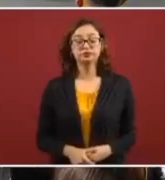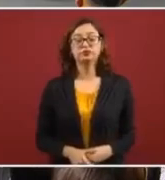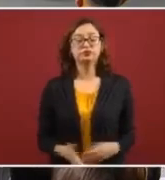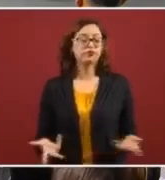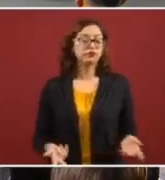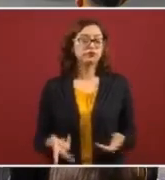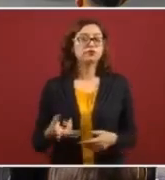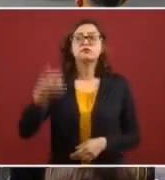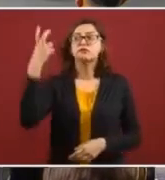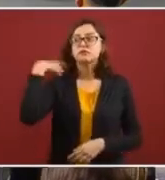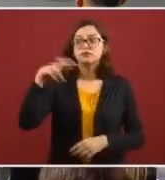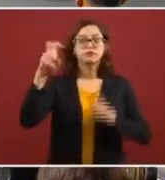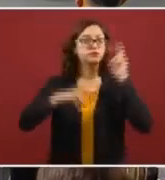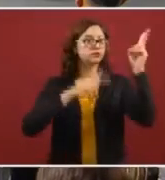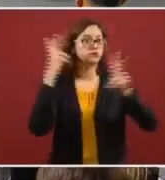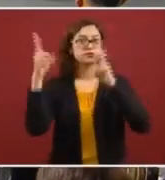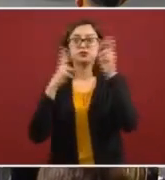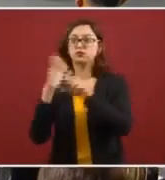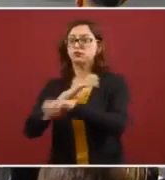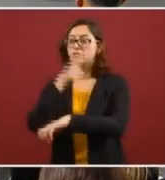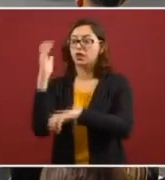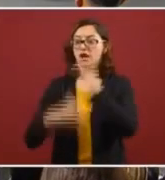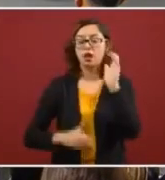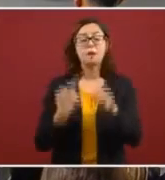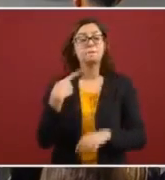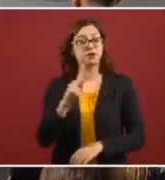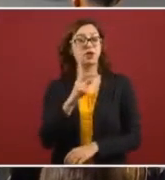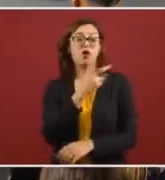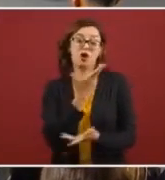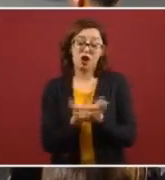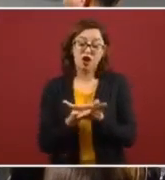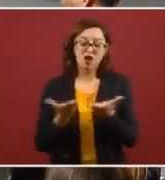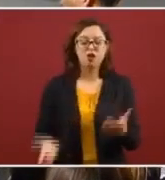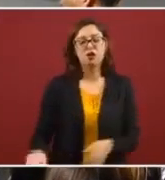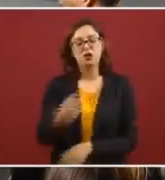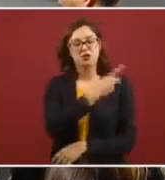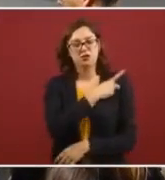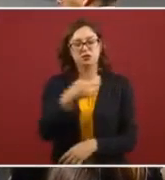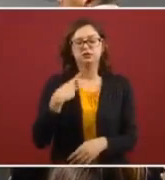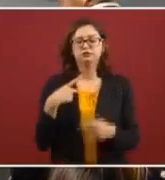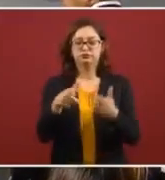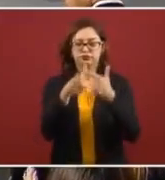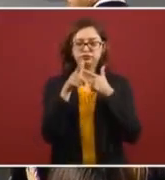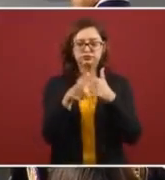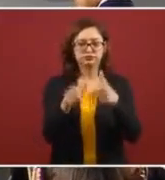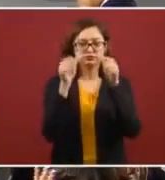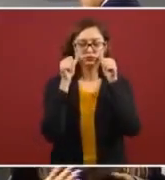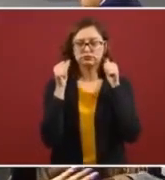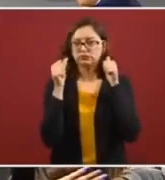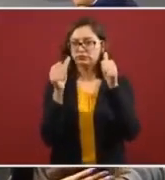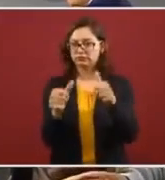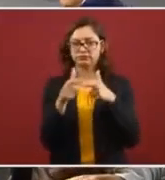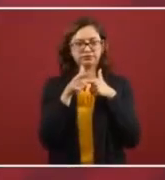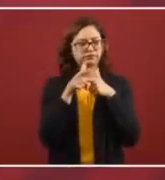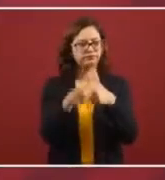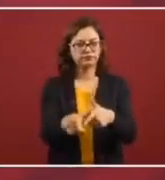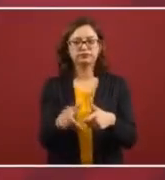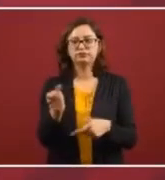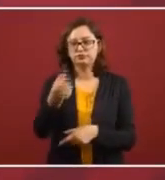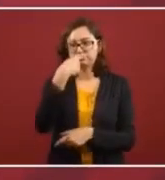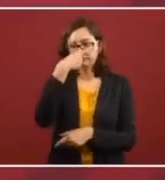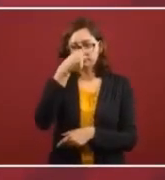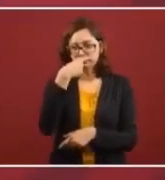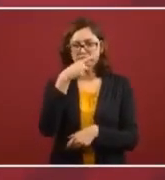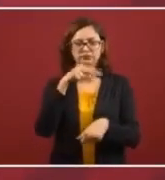So the next part is implementation of health services, free medications,